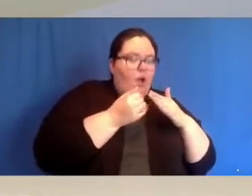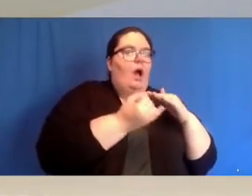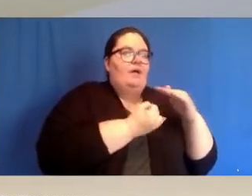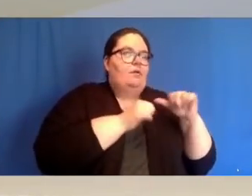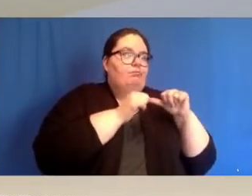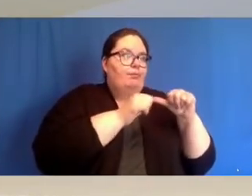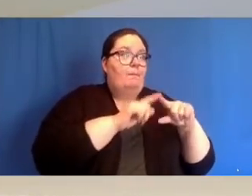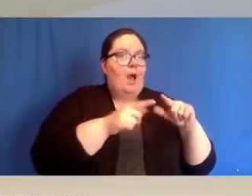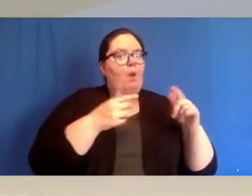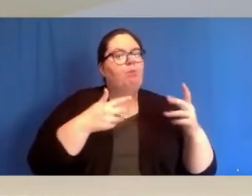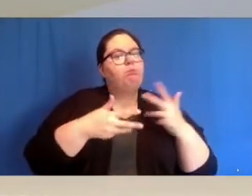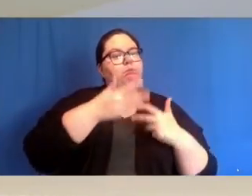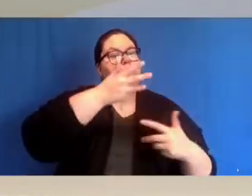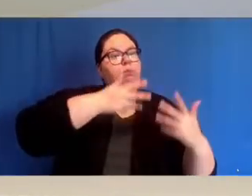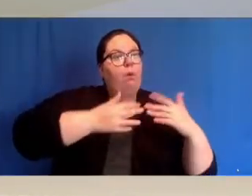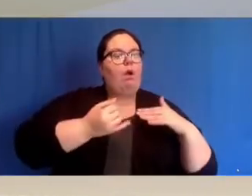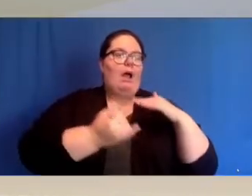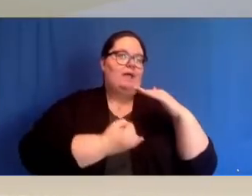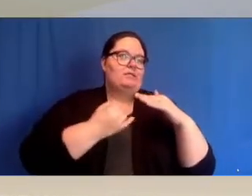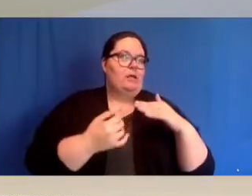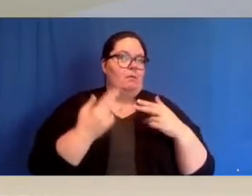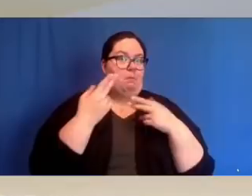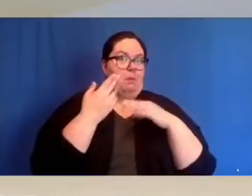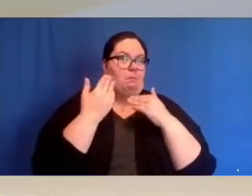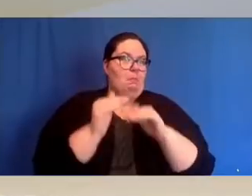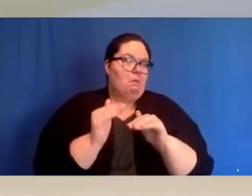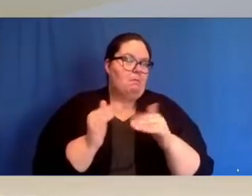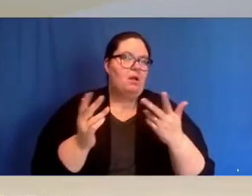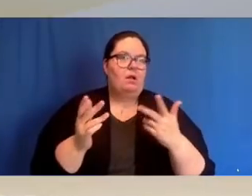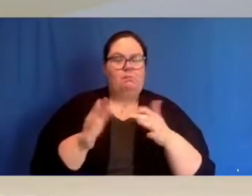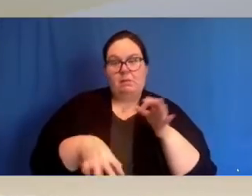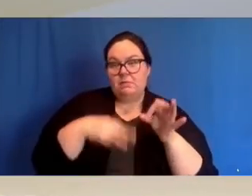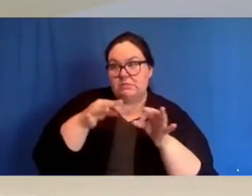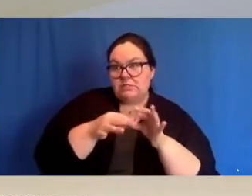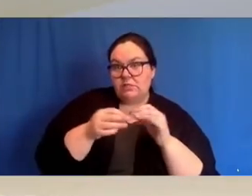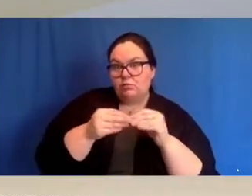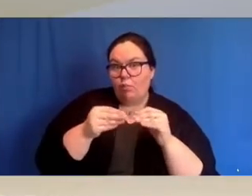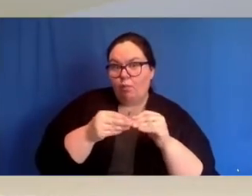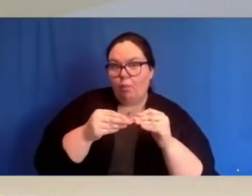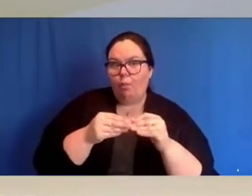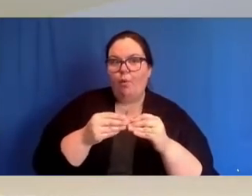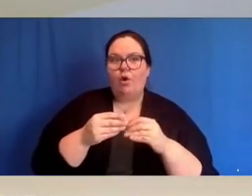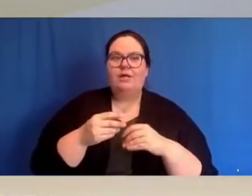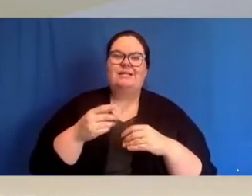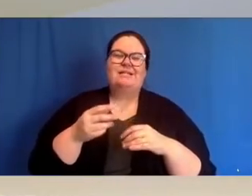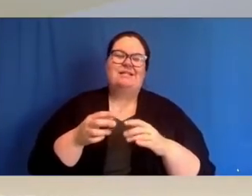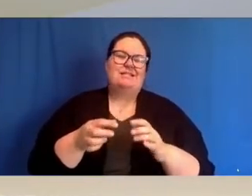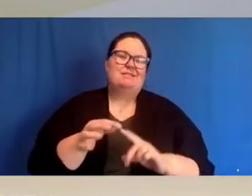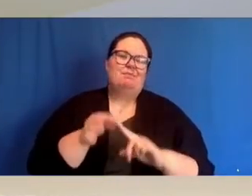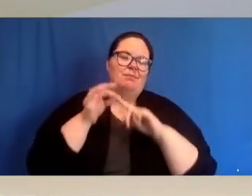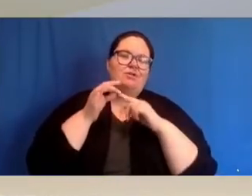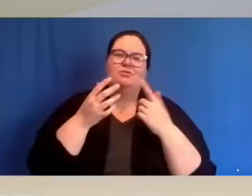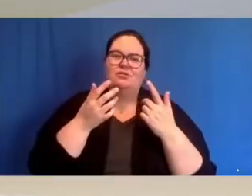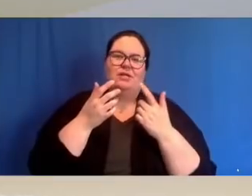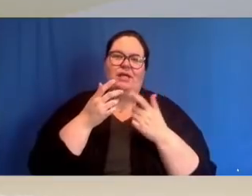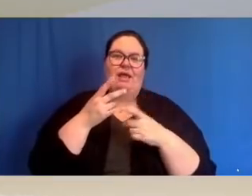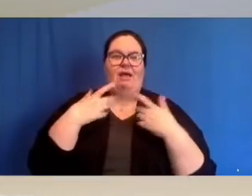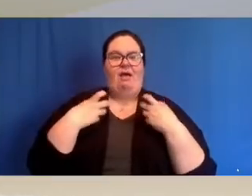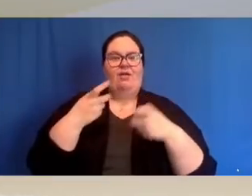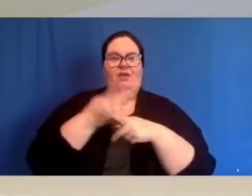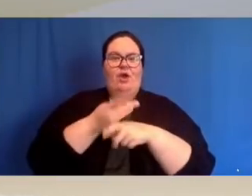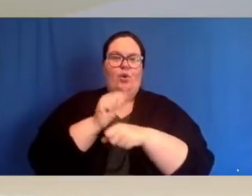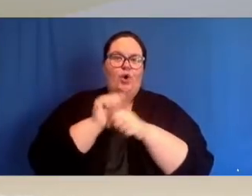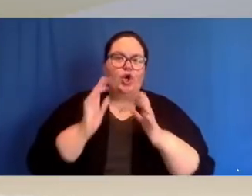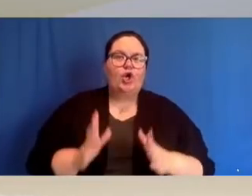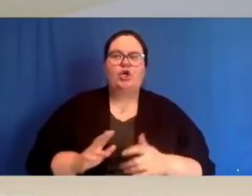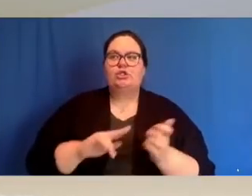we can do so using other testing measures, especially for our frontline healthcare workers and other essential